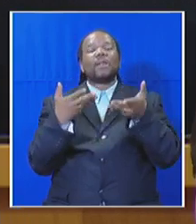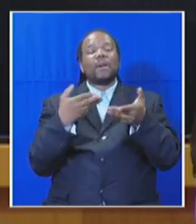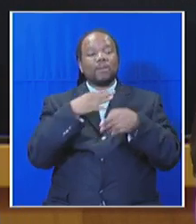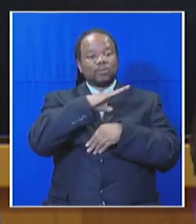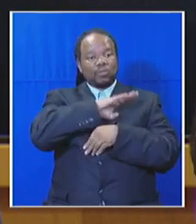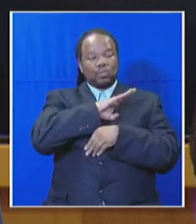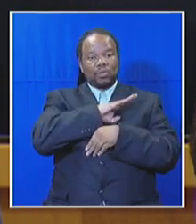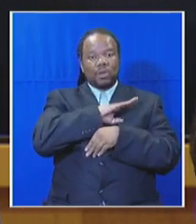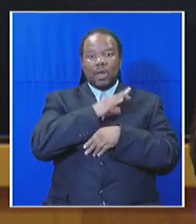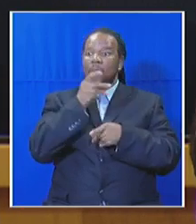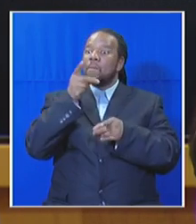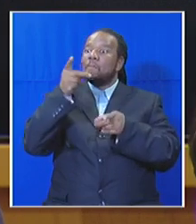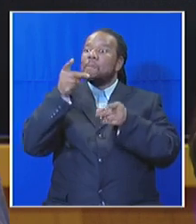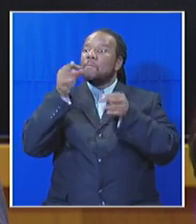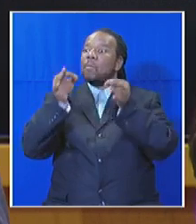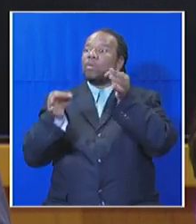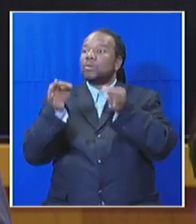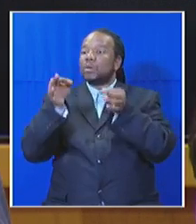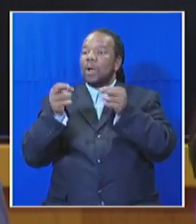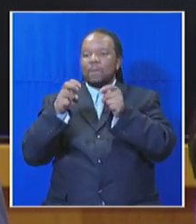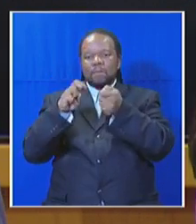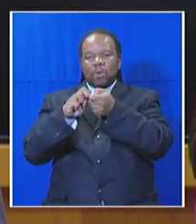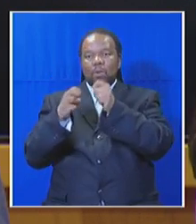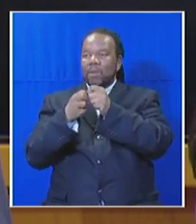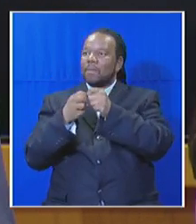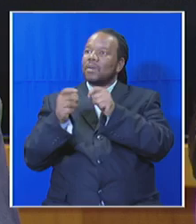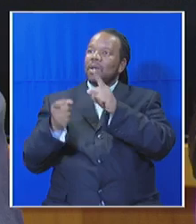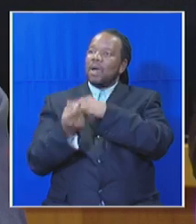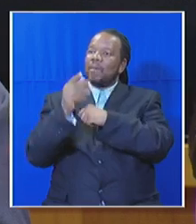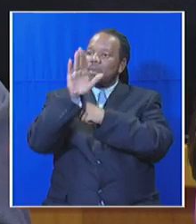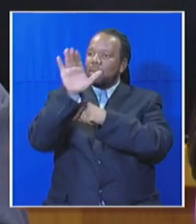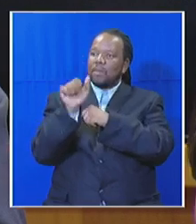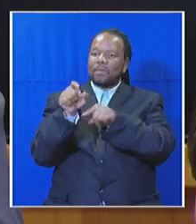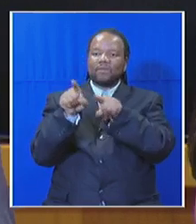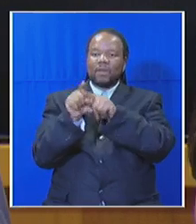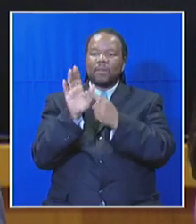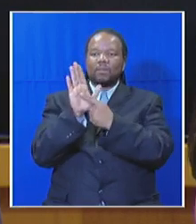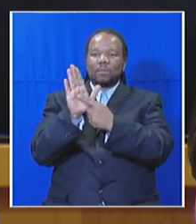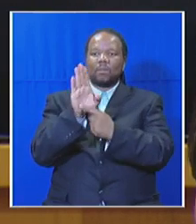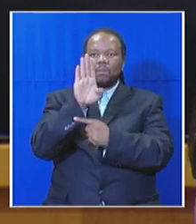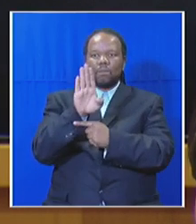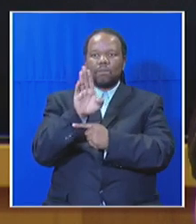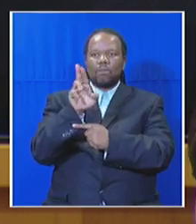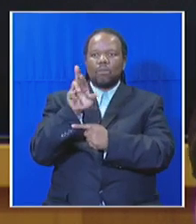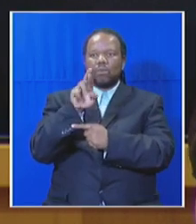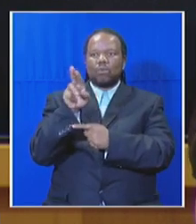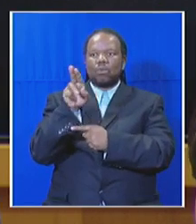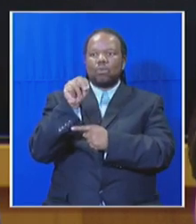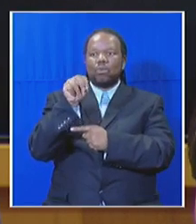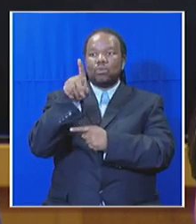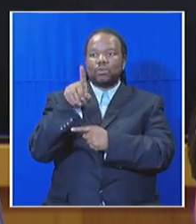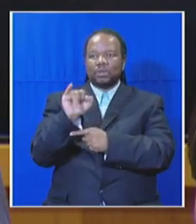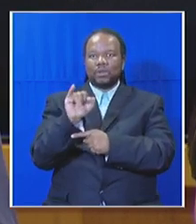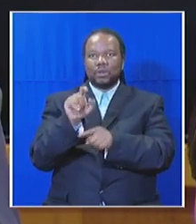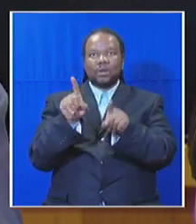crisis all across Africa recently. You've just mentioned the crisis in Burundi. And in some instances, the African leaders have